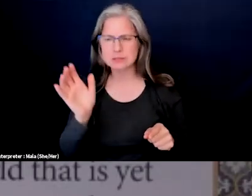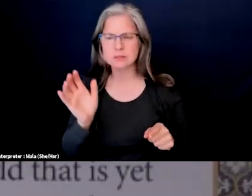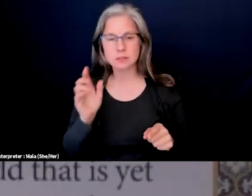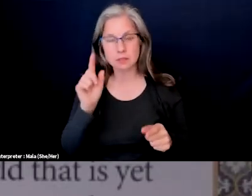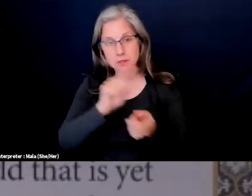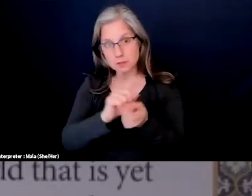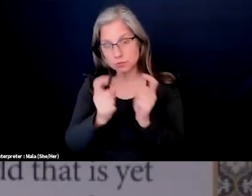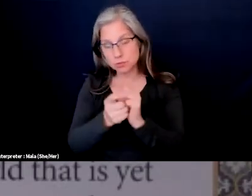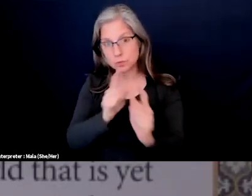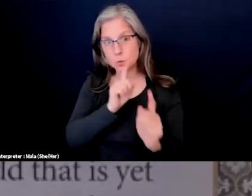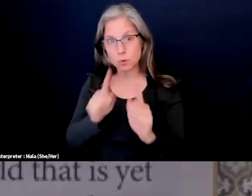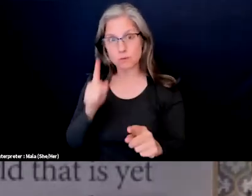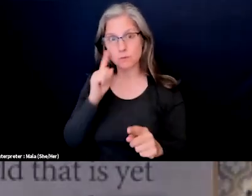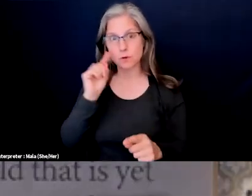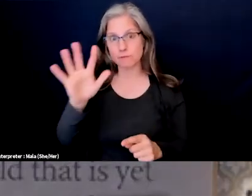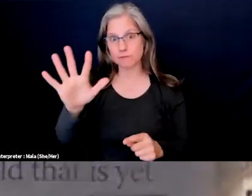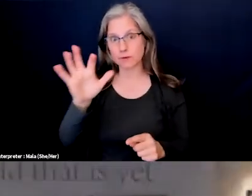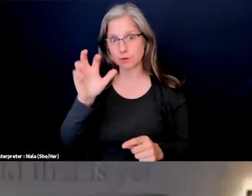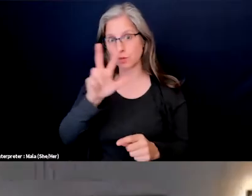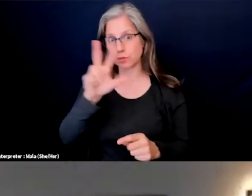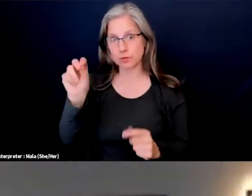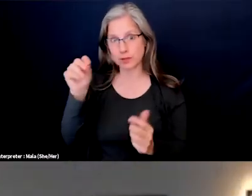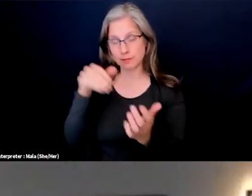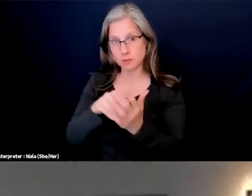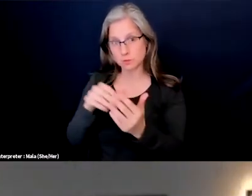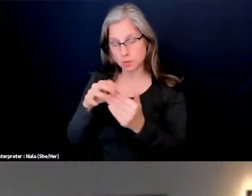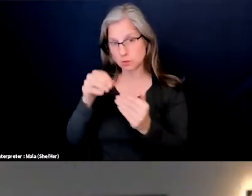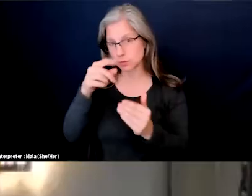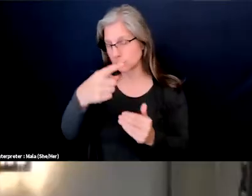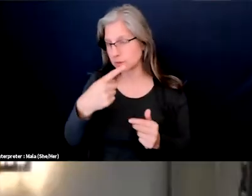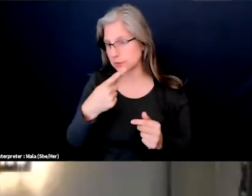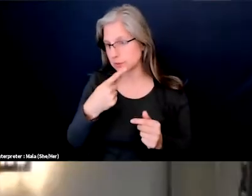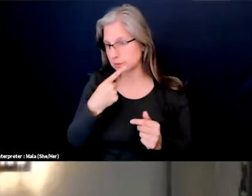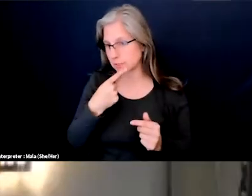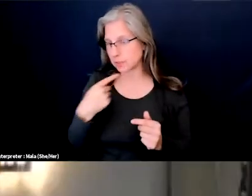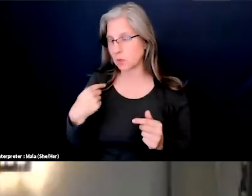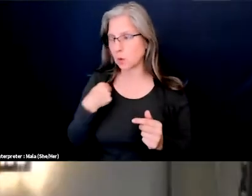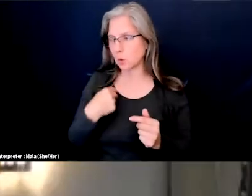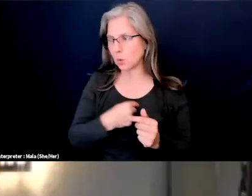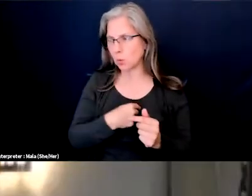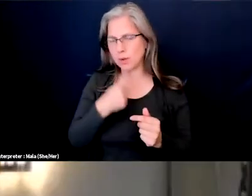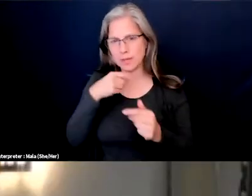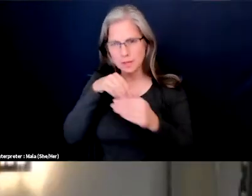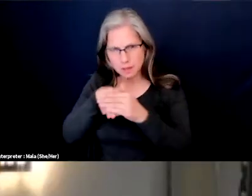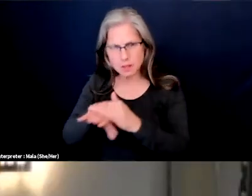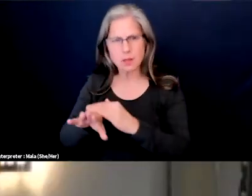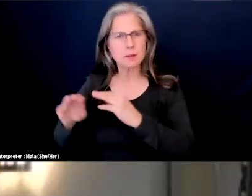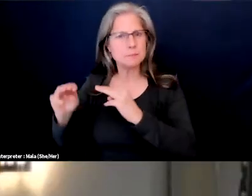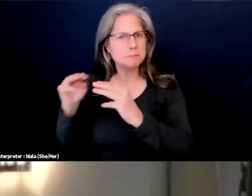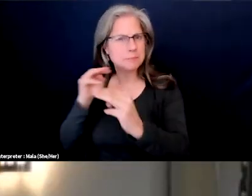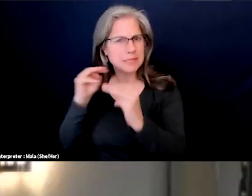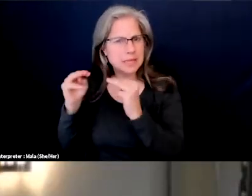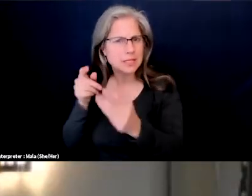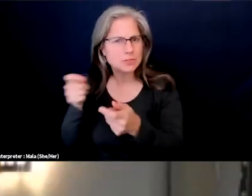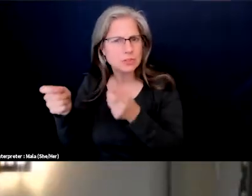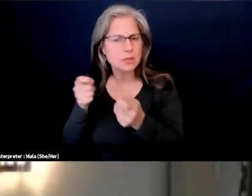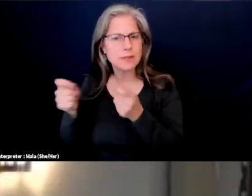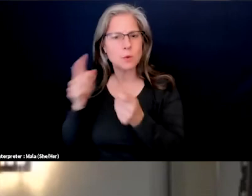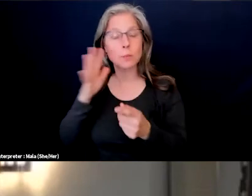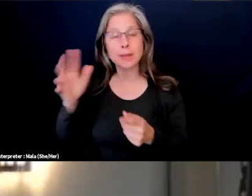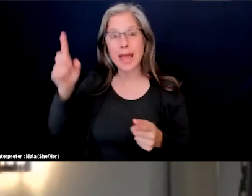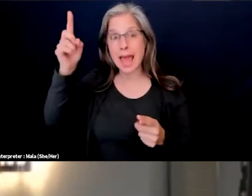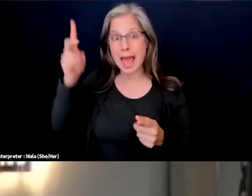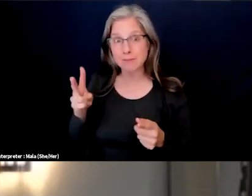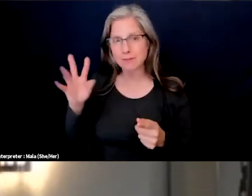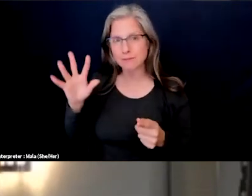change order for $530,000, you said we went into mediation and most likely that's going to be half of the